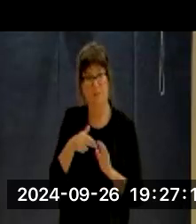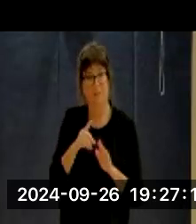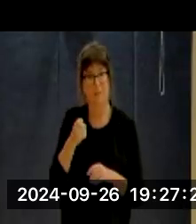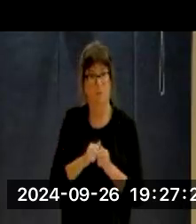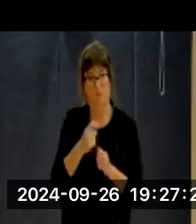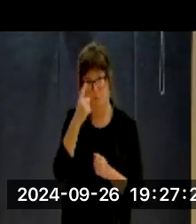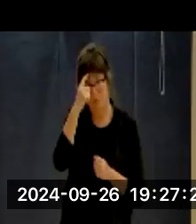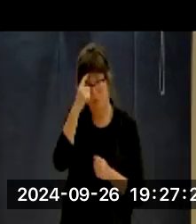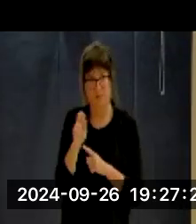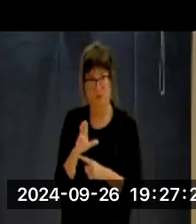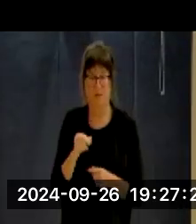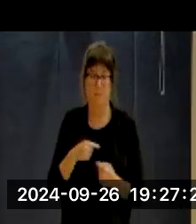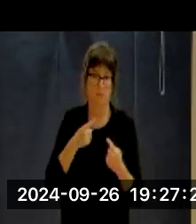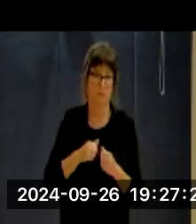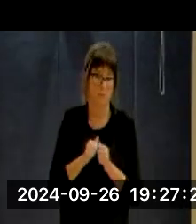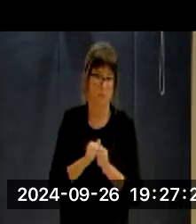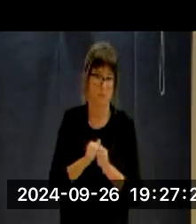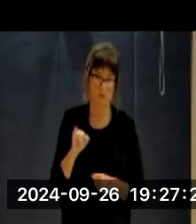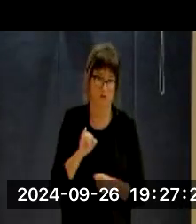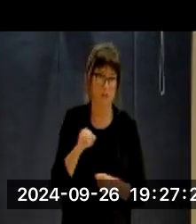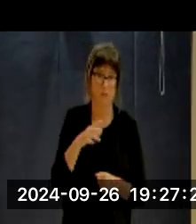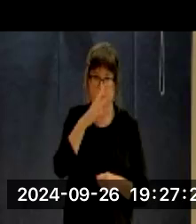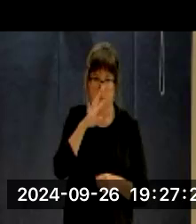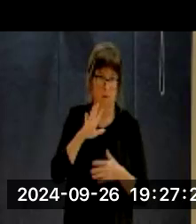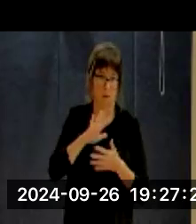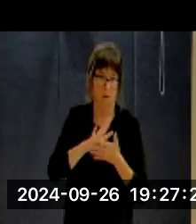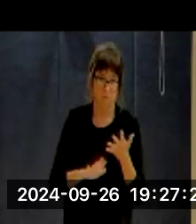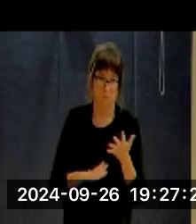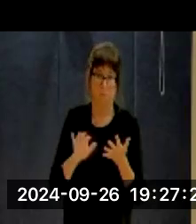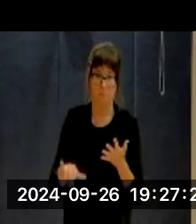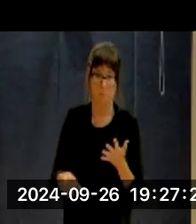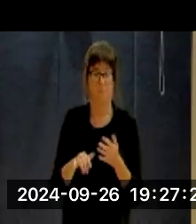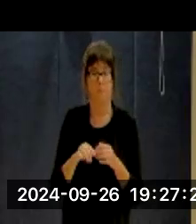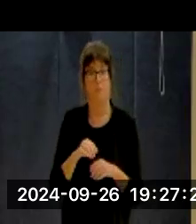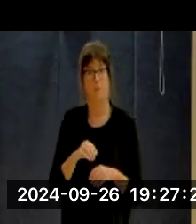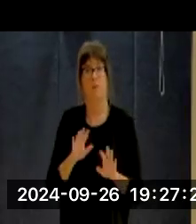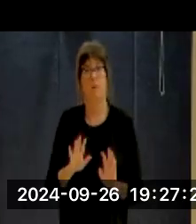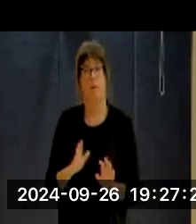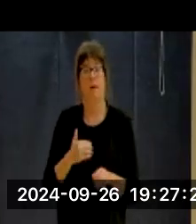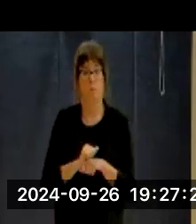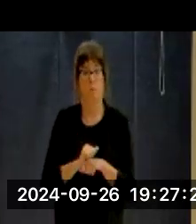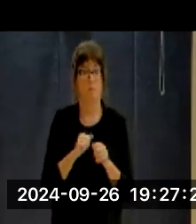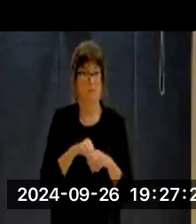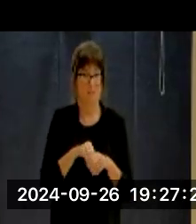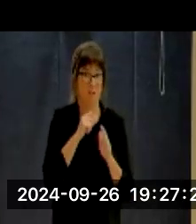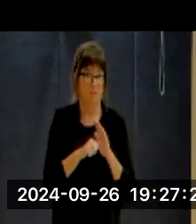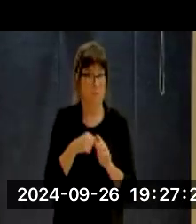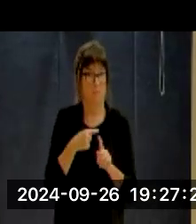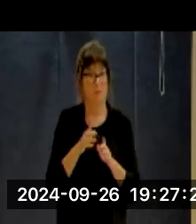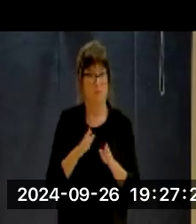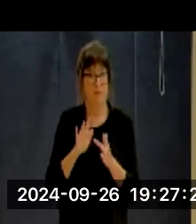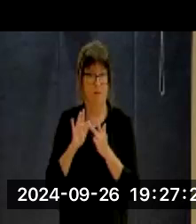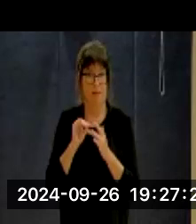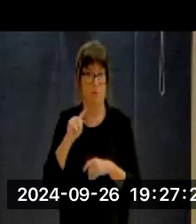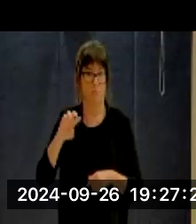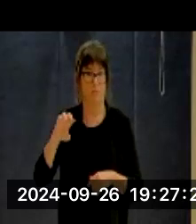cancer, and I'm struggling with insurance neglect and all that stuff. But I worked in both shelters and street outreach in San